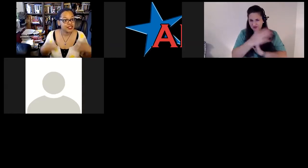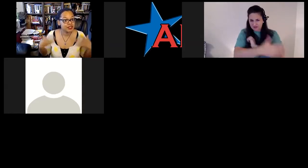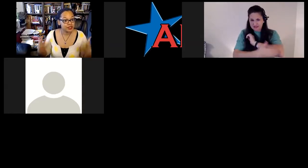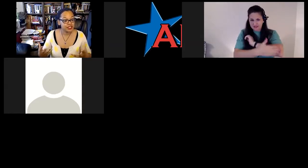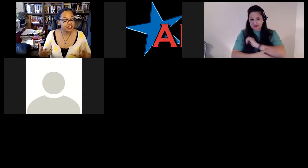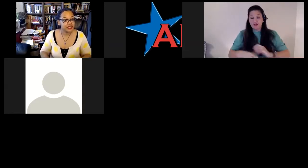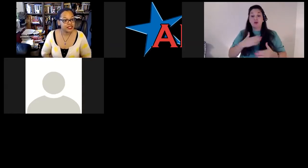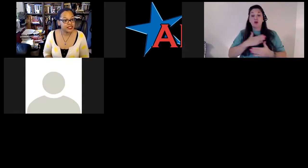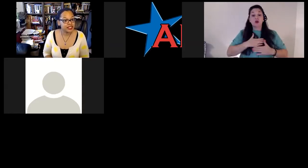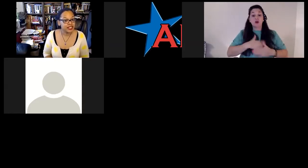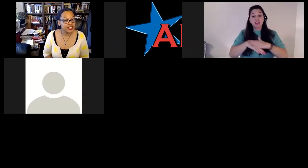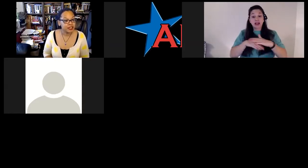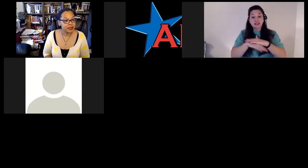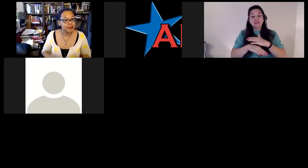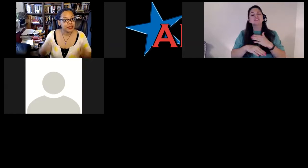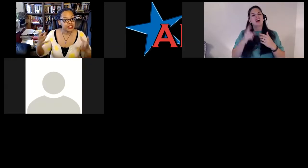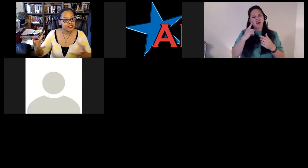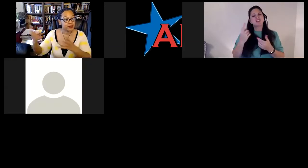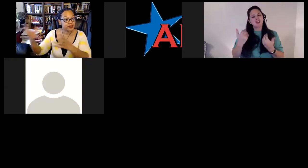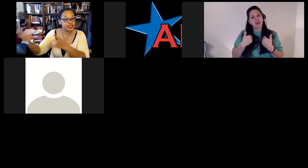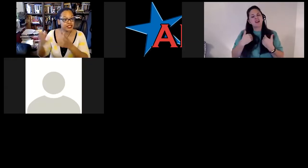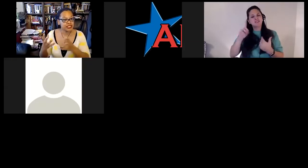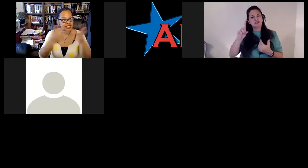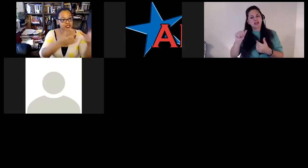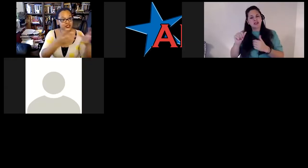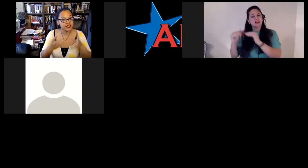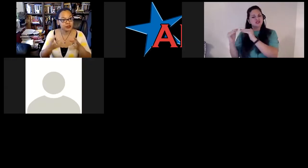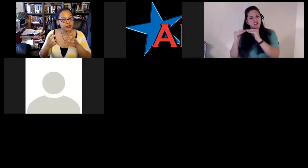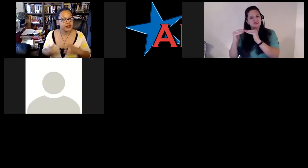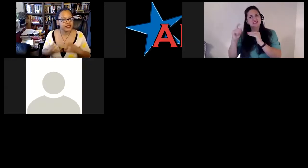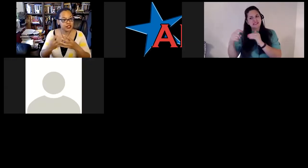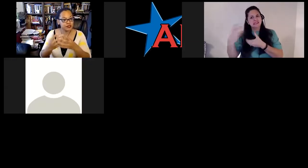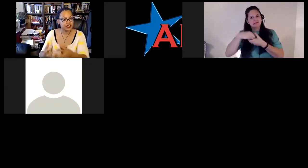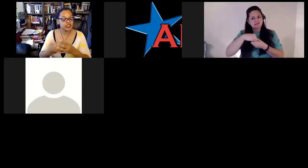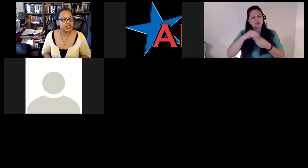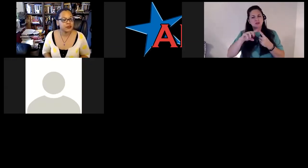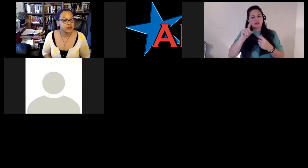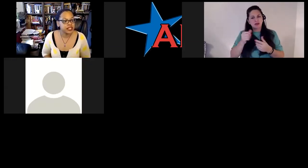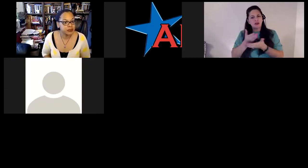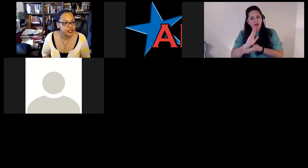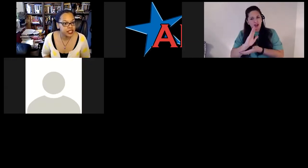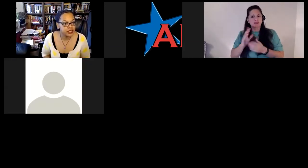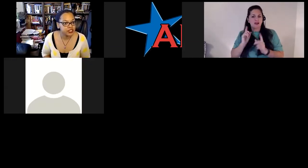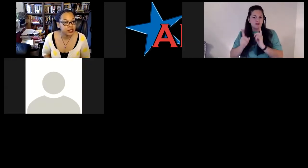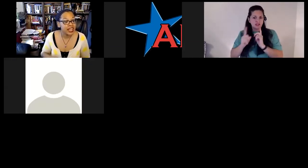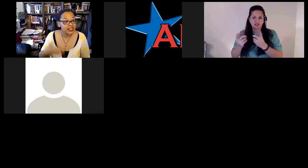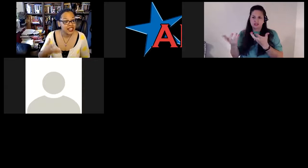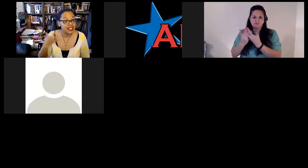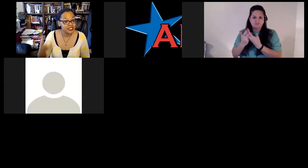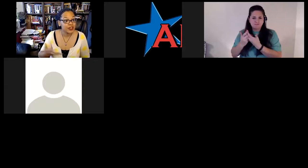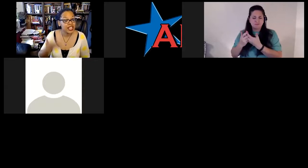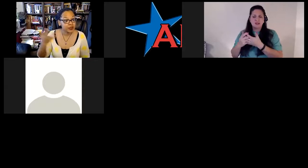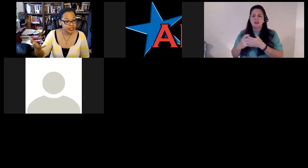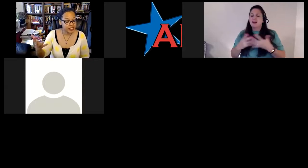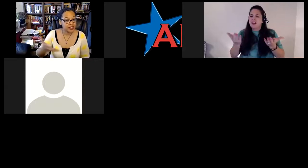around disability justice and bringing disability justice into the disability rights conversation and bringing them together to ask